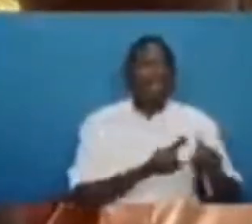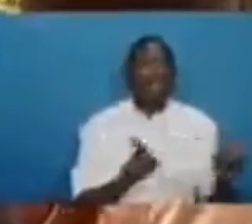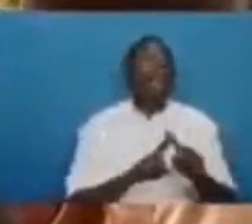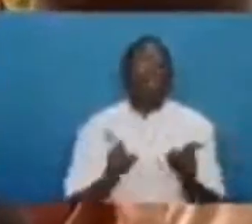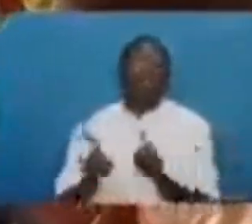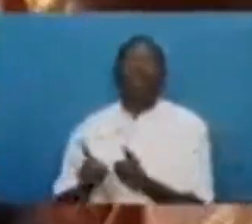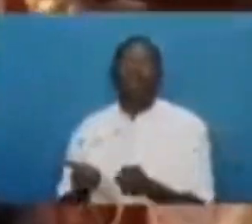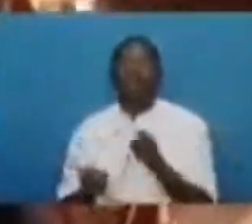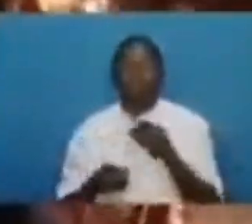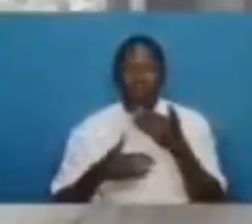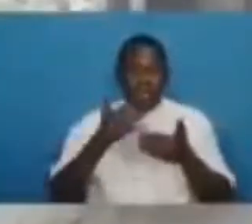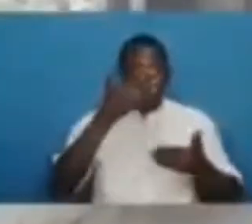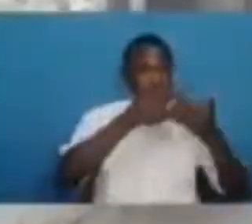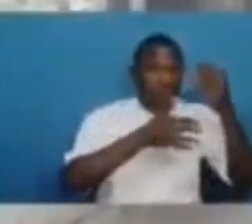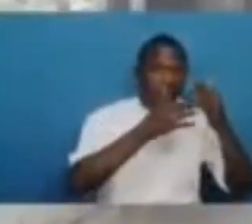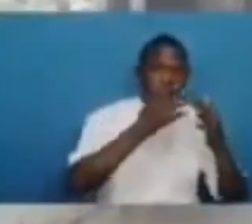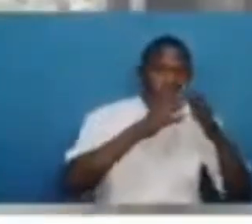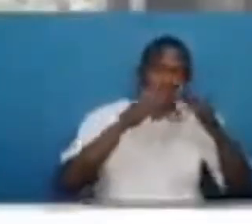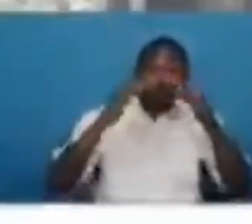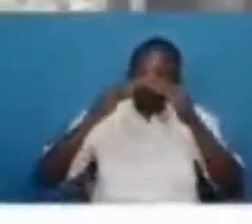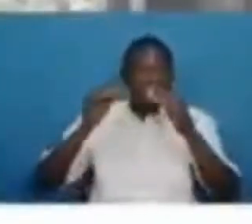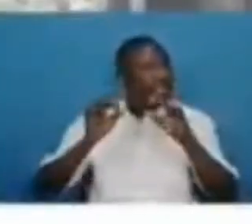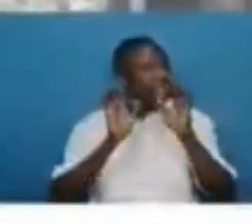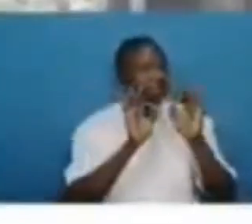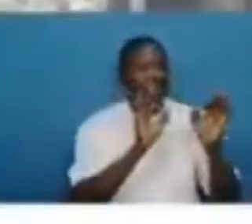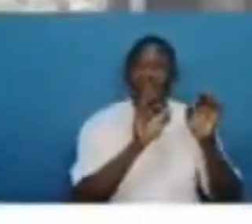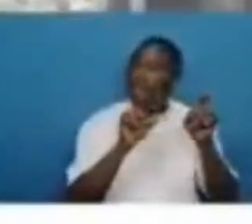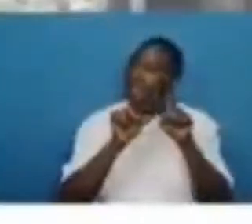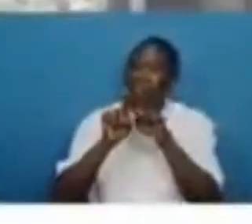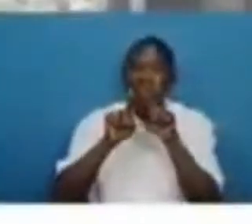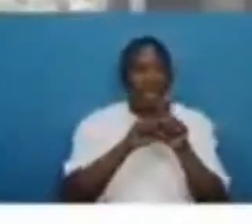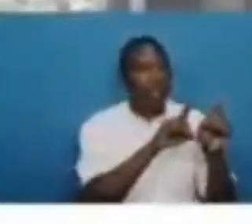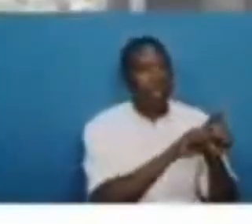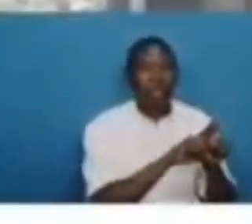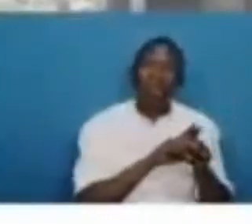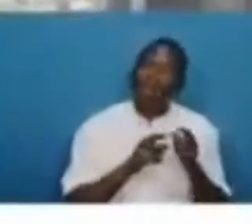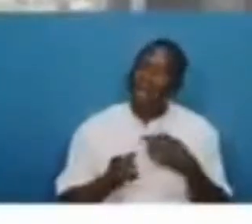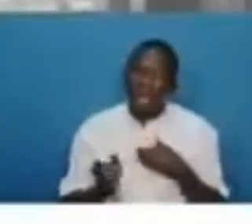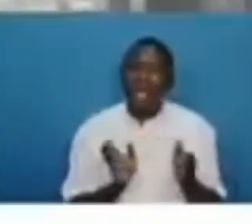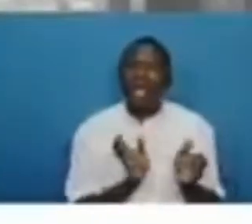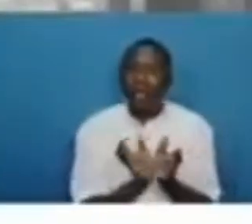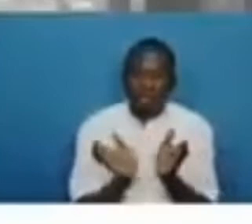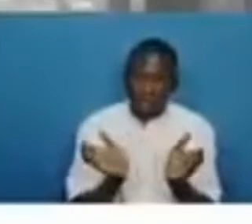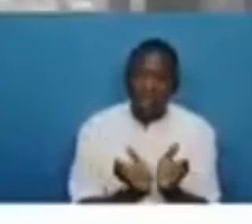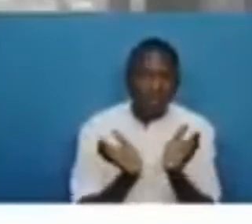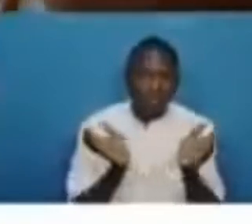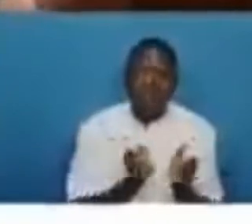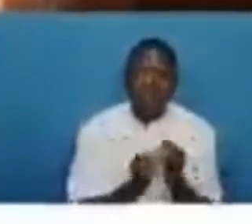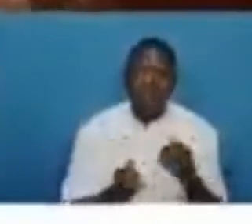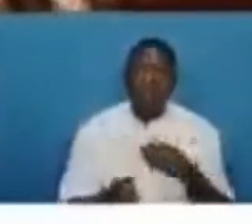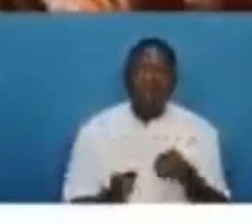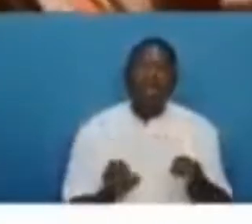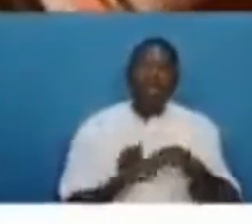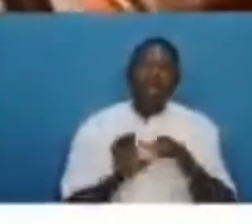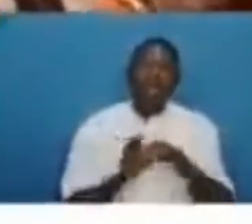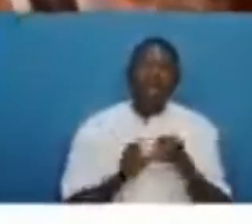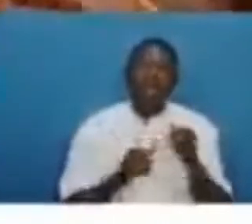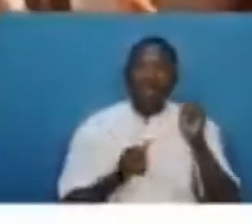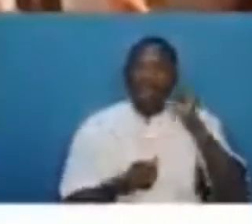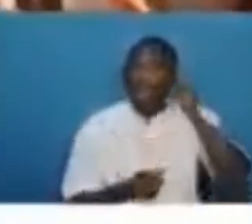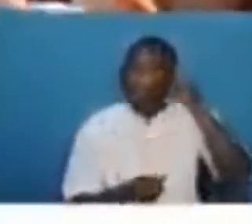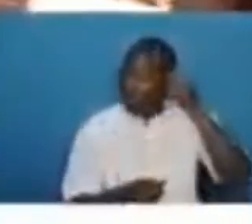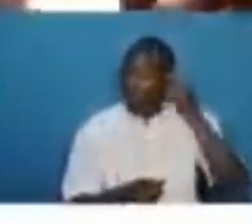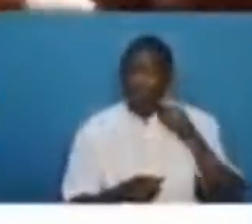but the structures are almost the same. And I encourage my fellow shareholders who are abroad